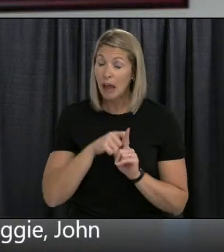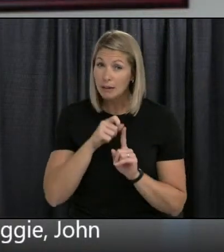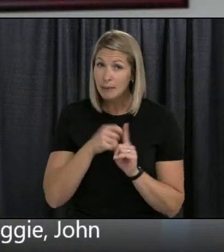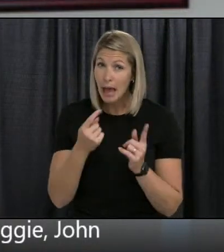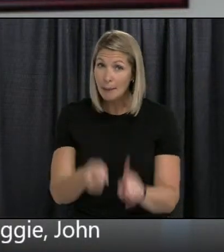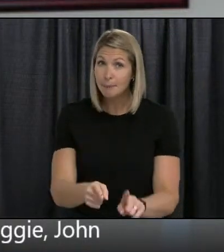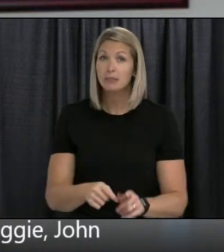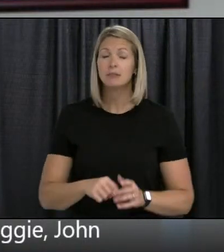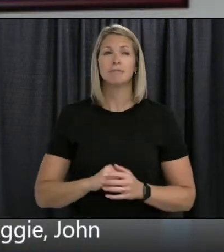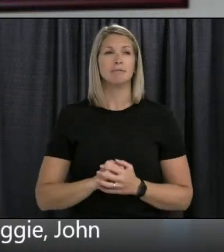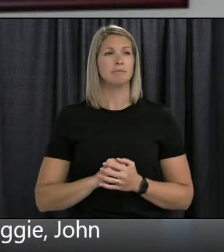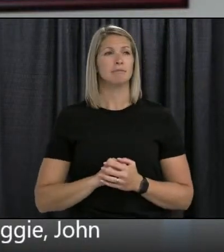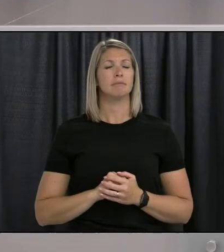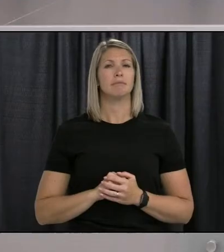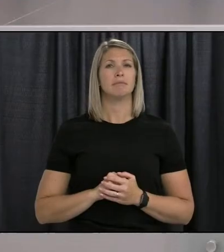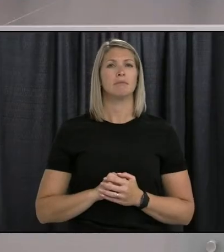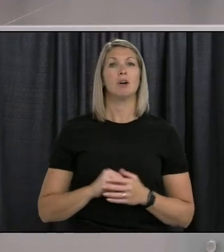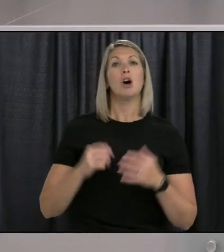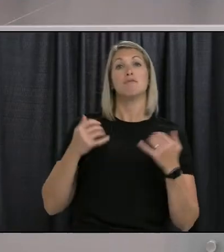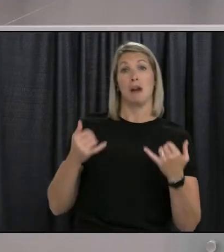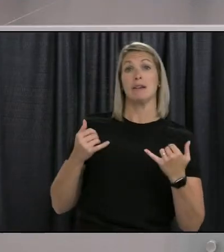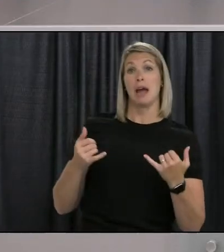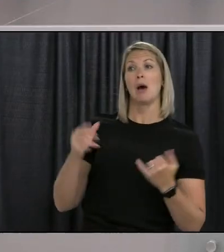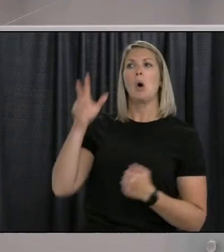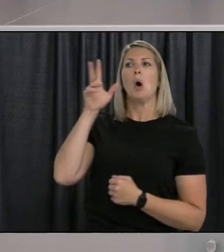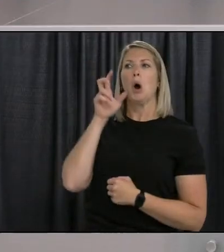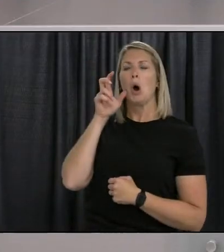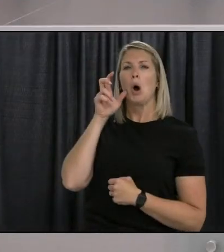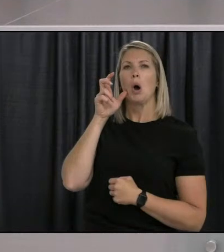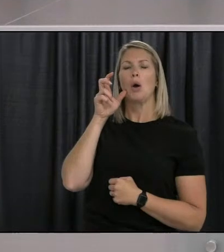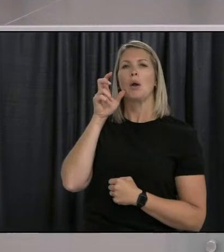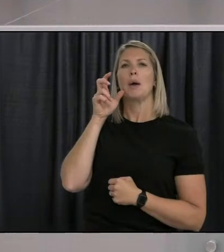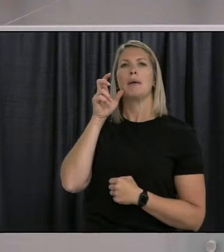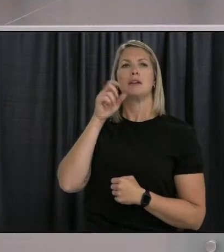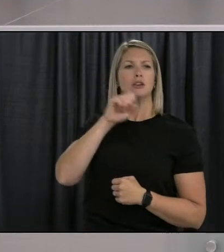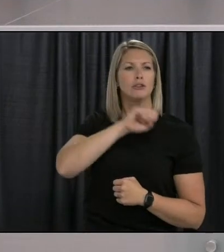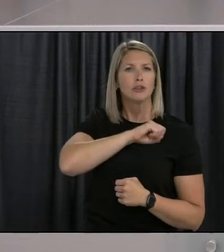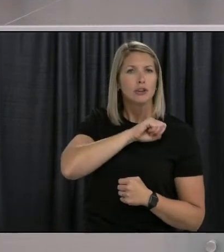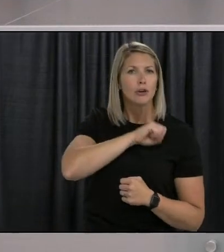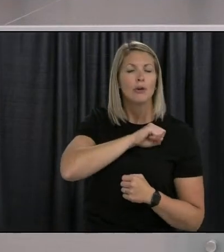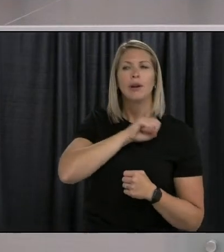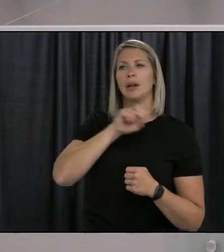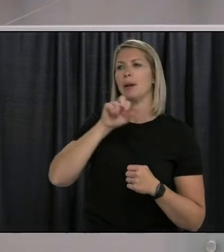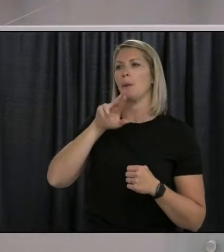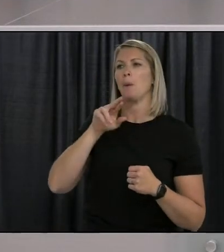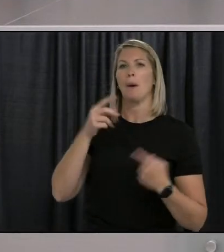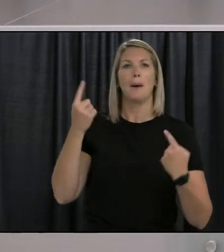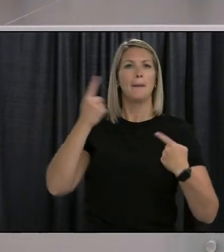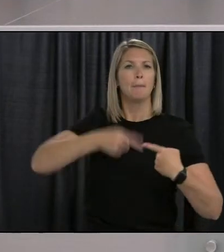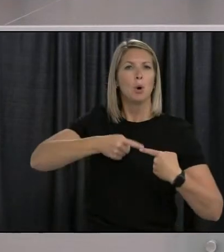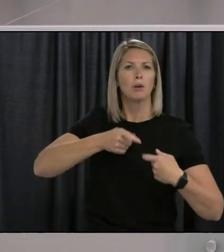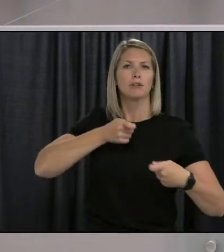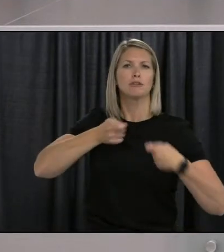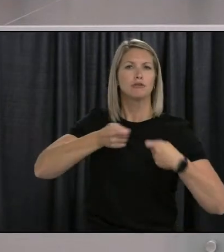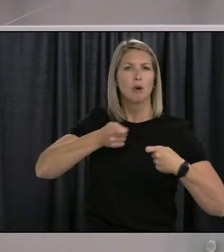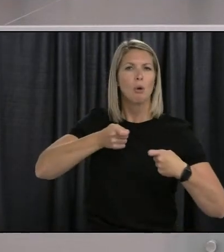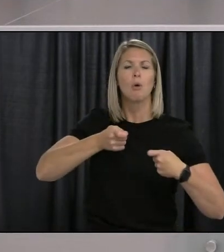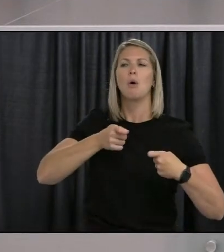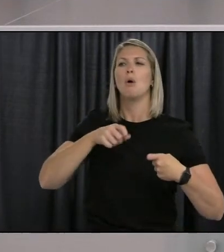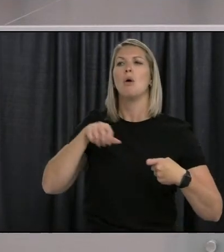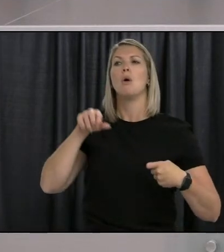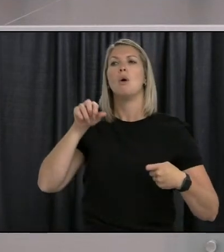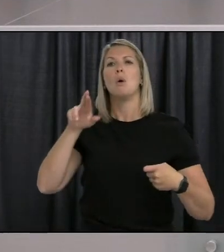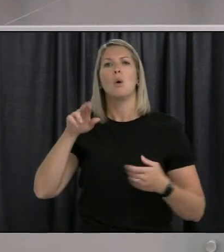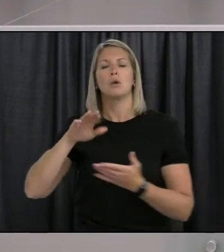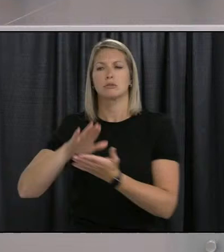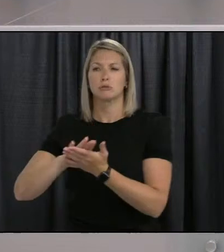we just have received some feedback that, there has been some issues from time to time